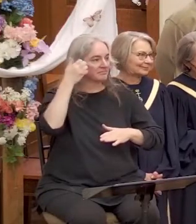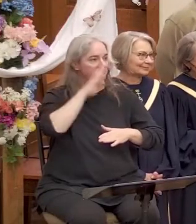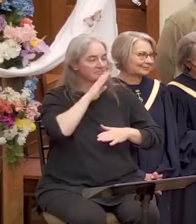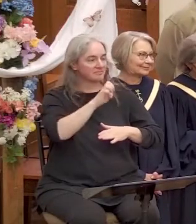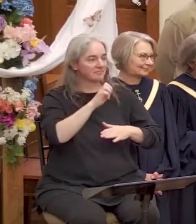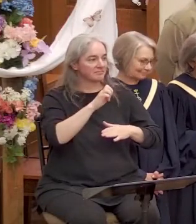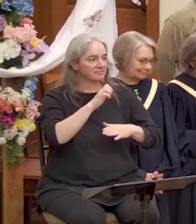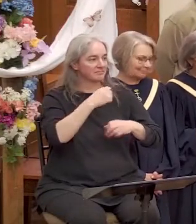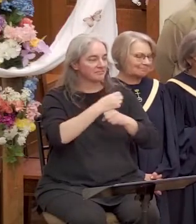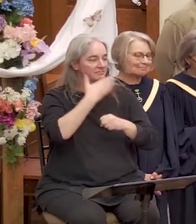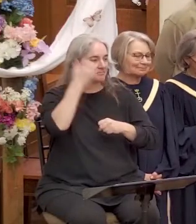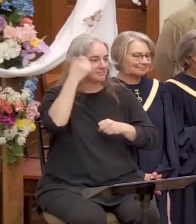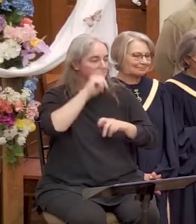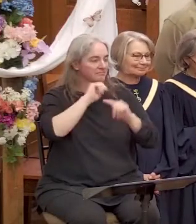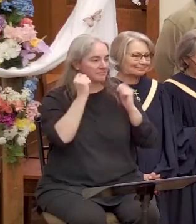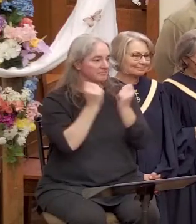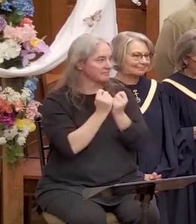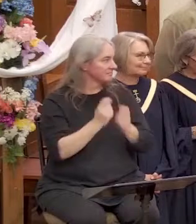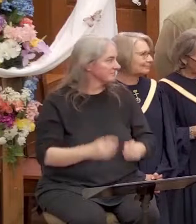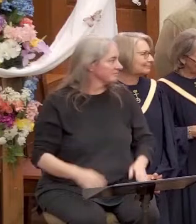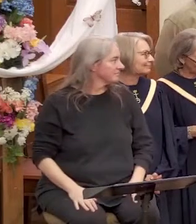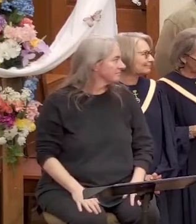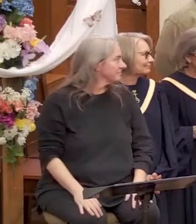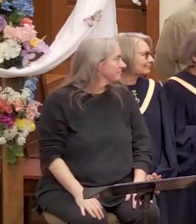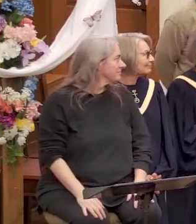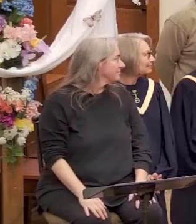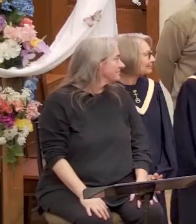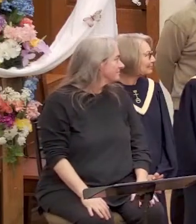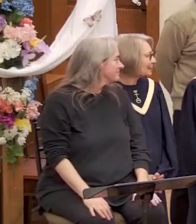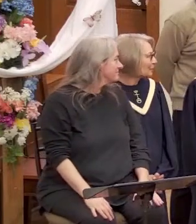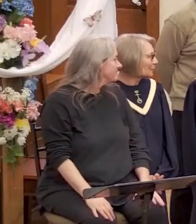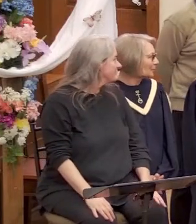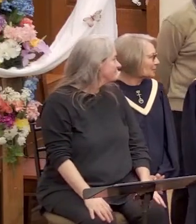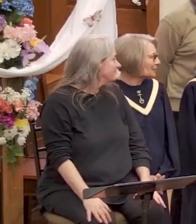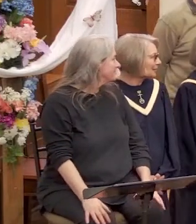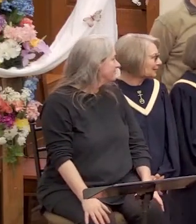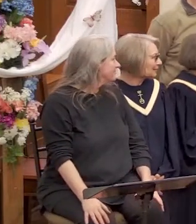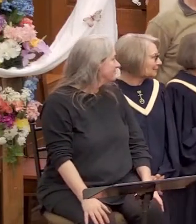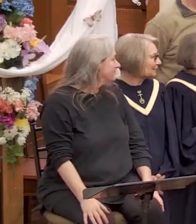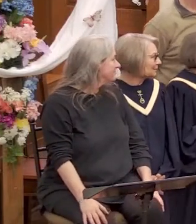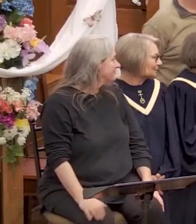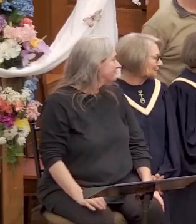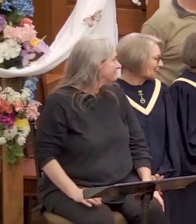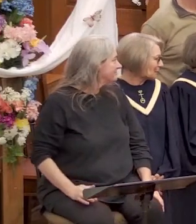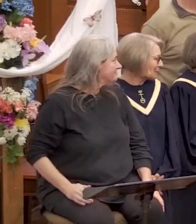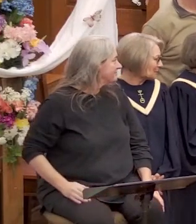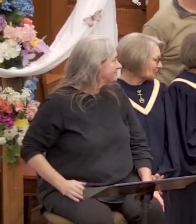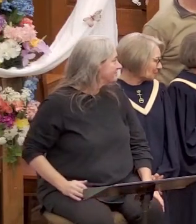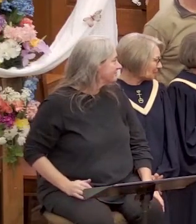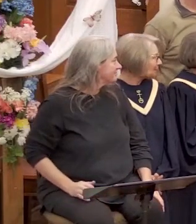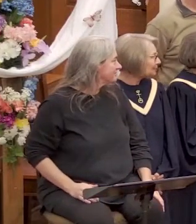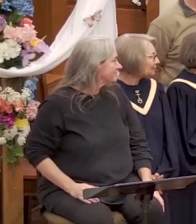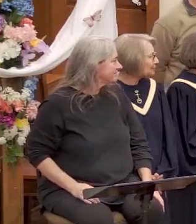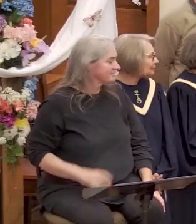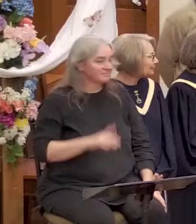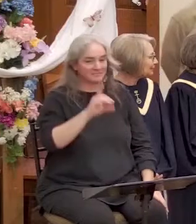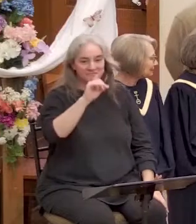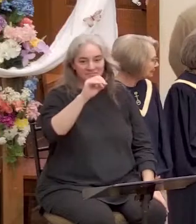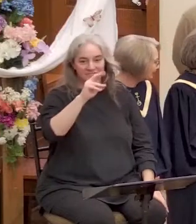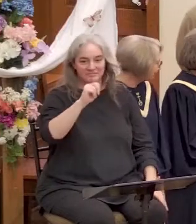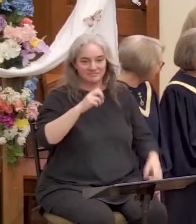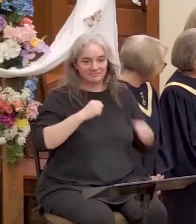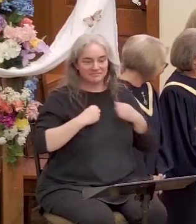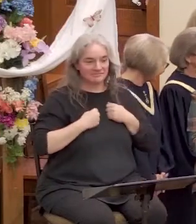team. What did I miss? Don's going, enough, okay. I got something to say. Oh, Don's